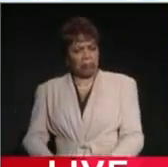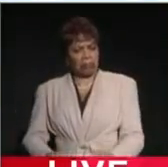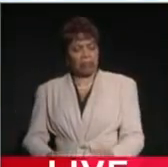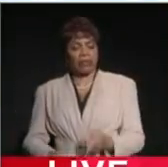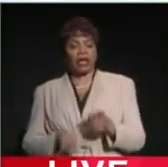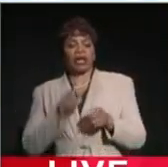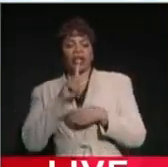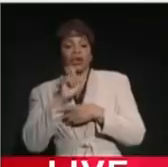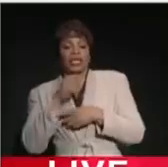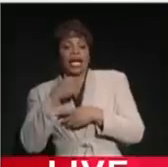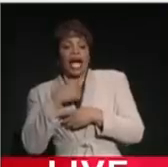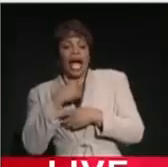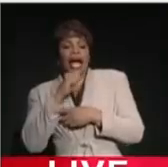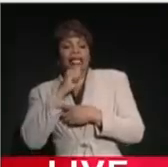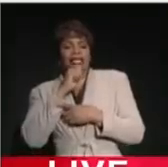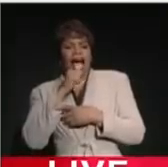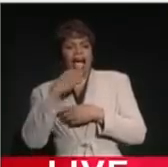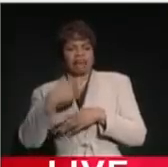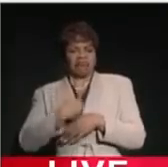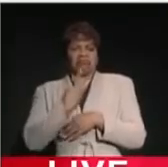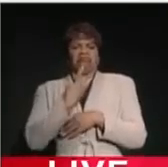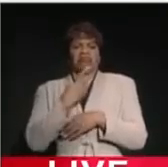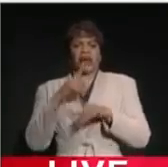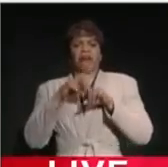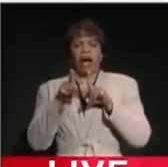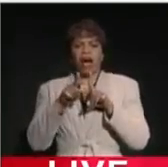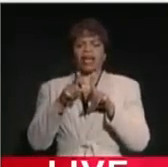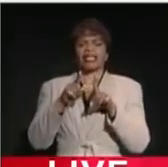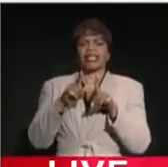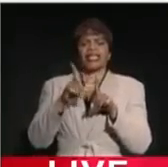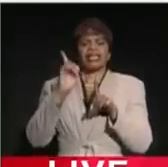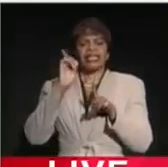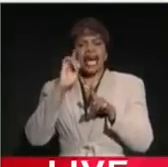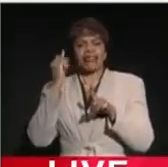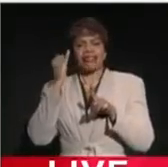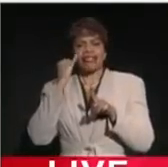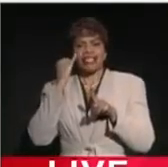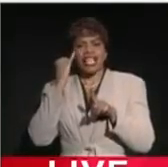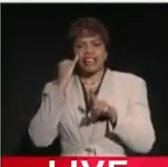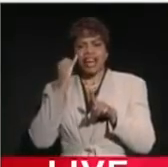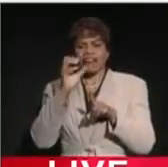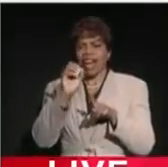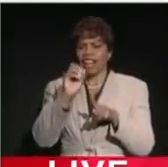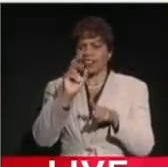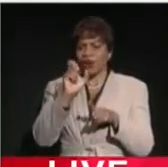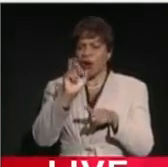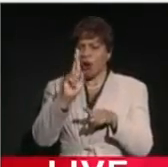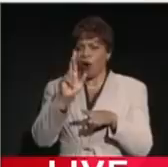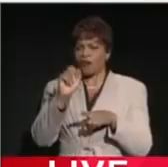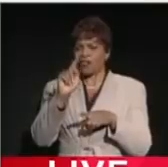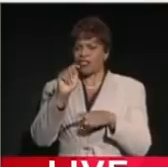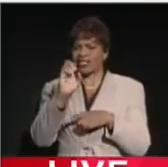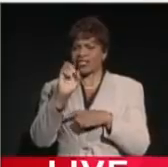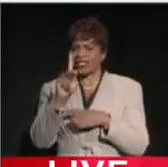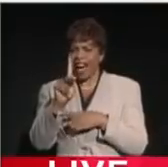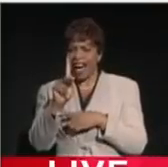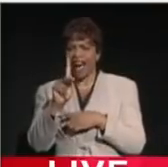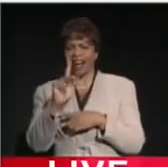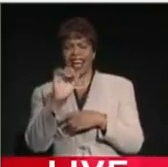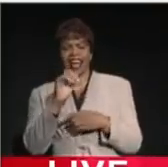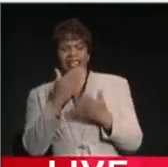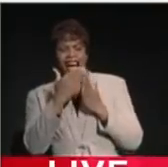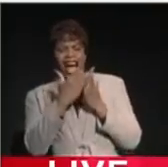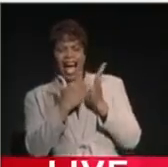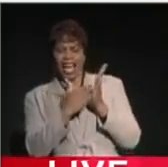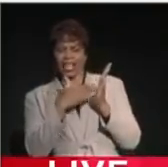I don't think a fancy title, a gimmick, the circuit buzzer, it sounds like an overstock item at Crazy Eddie's. That's not a plan. You have to back it up